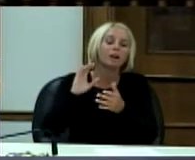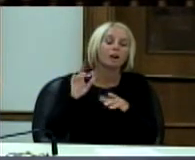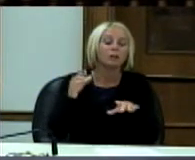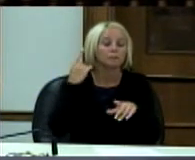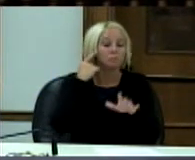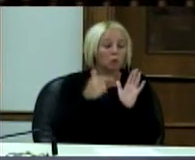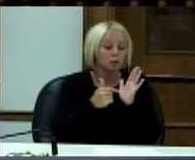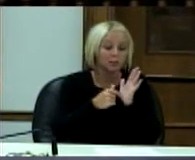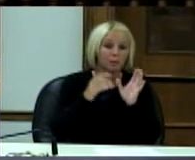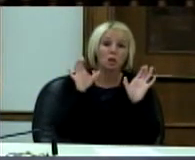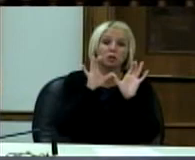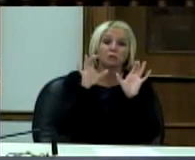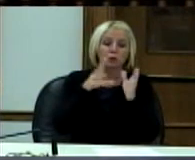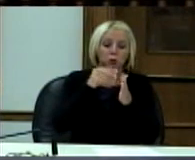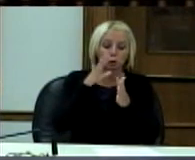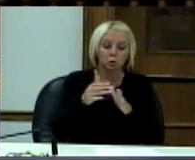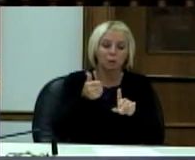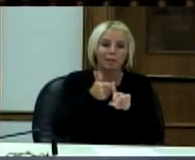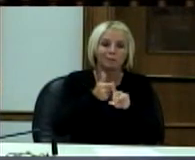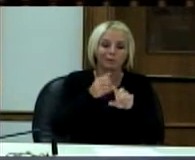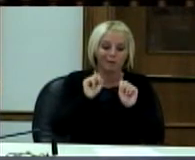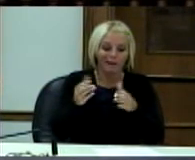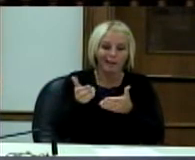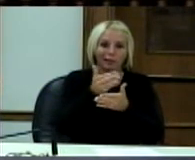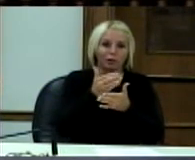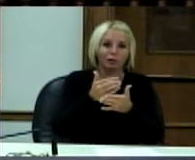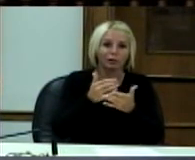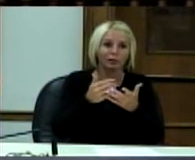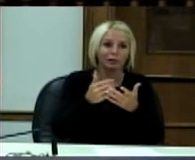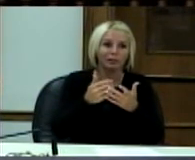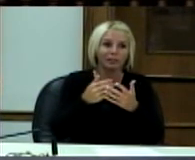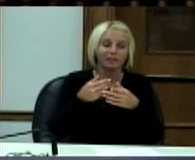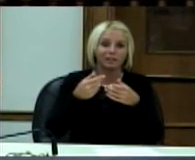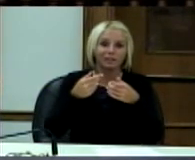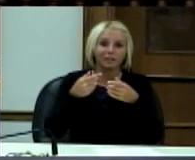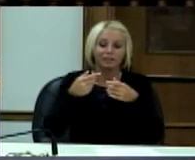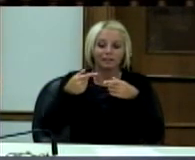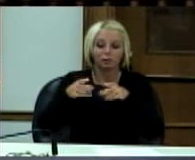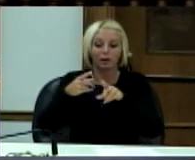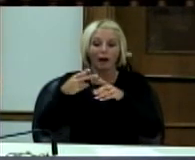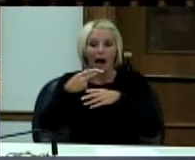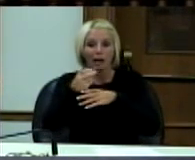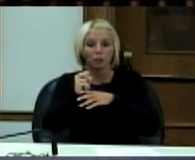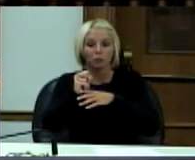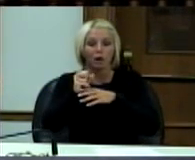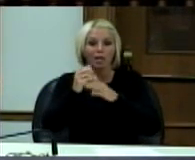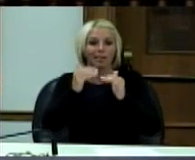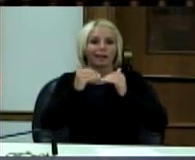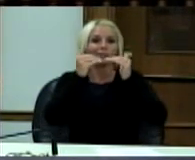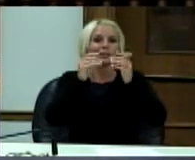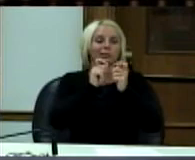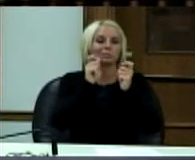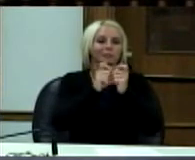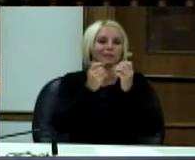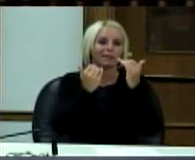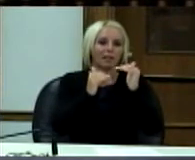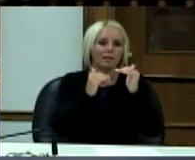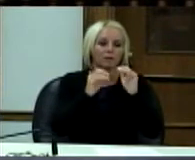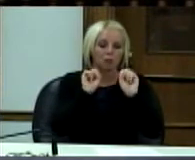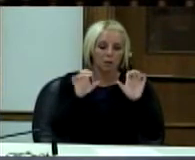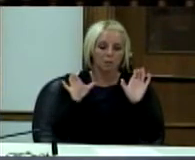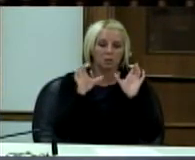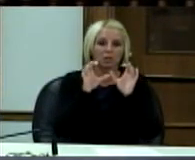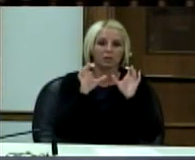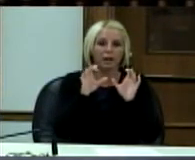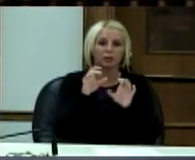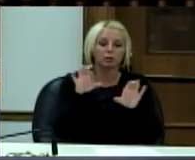there are certifications that students could get as early as high school that would advance them to a certain level where they could